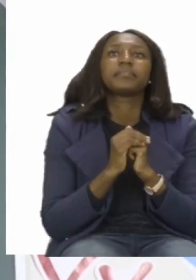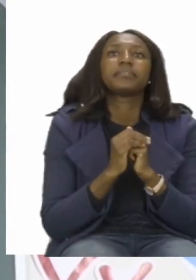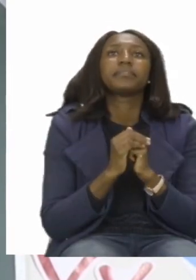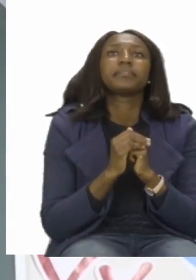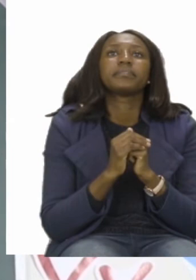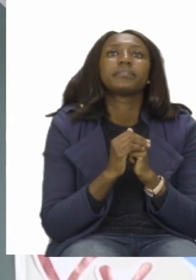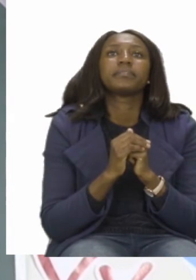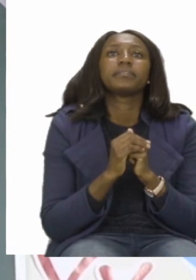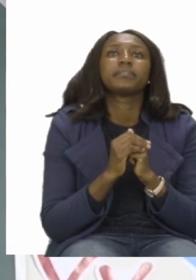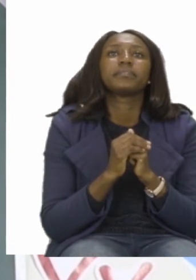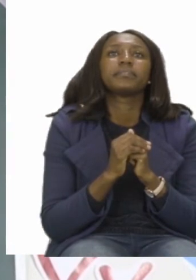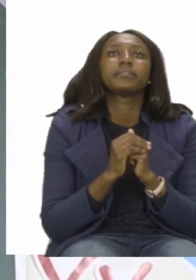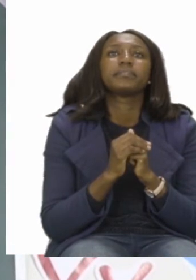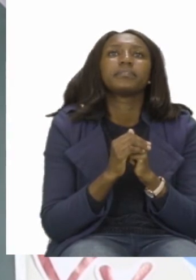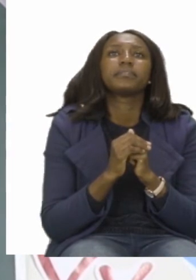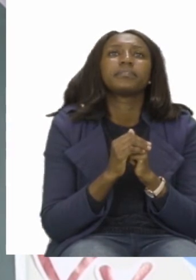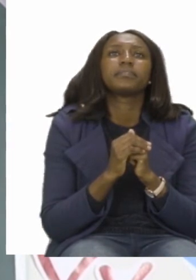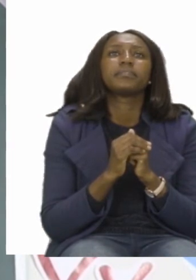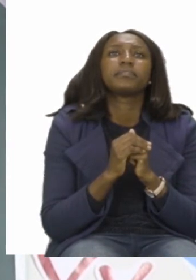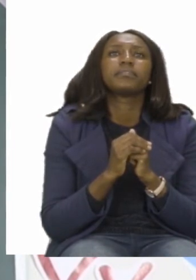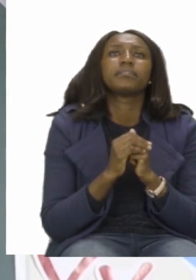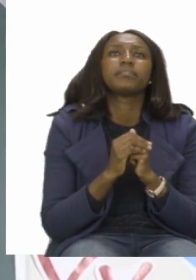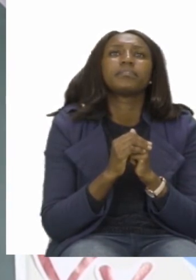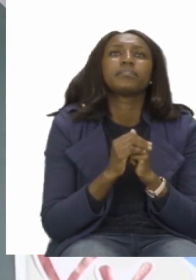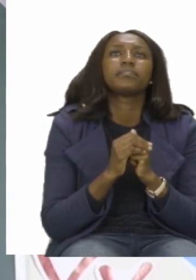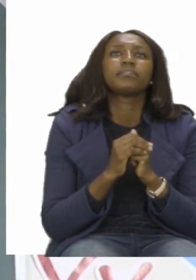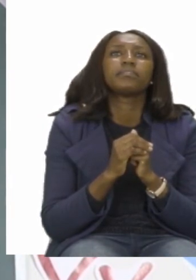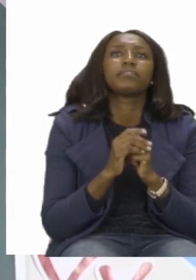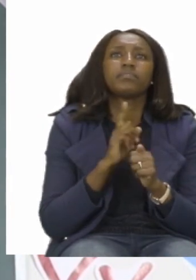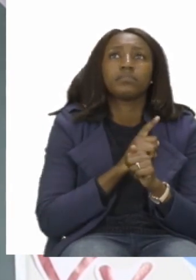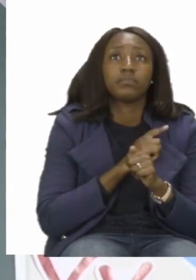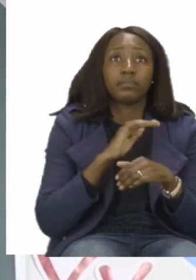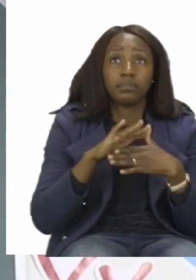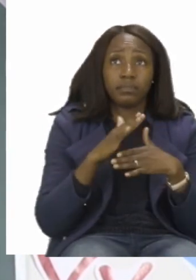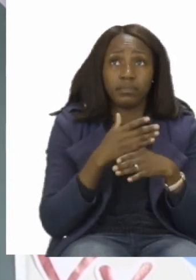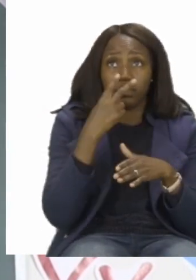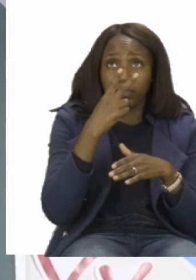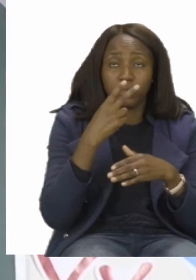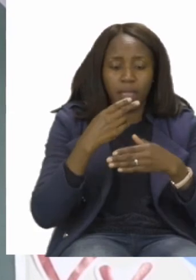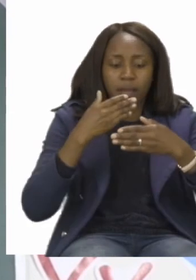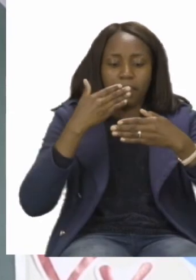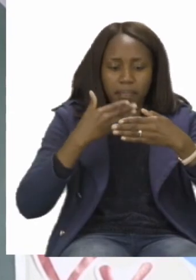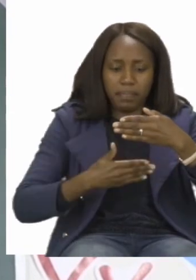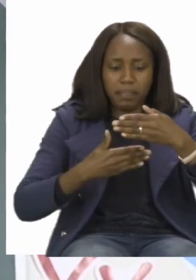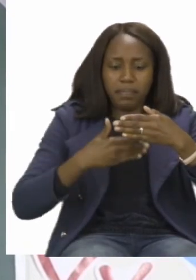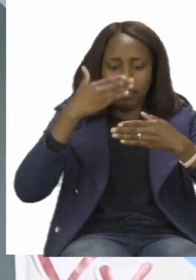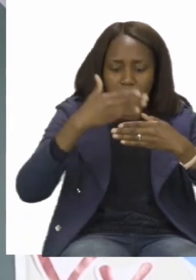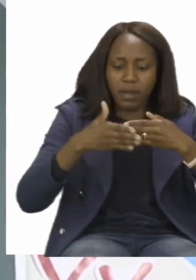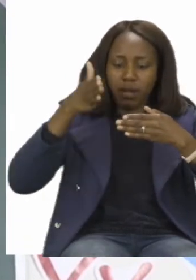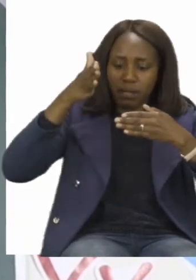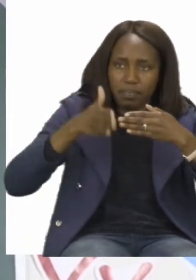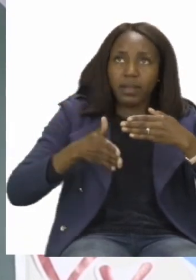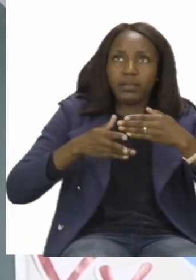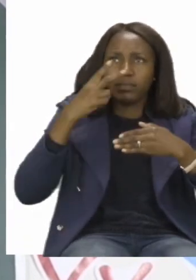a 3D shape is a shape that shows all the sides of